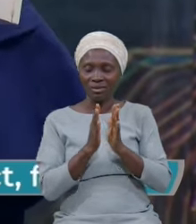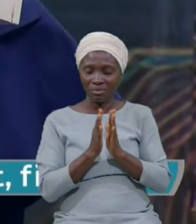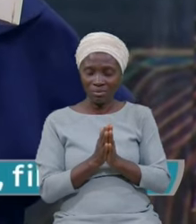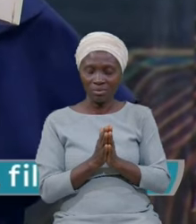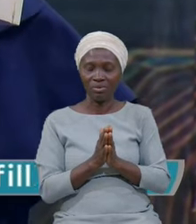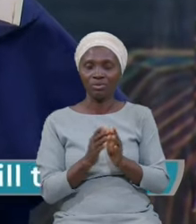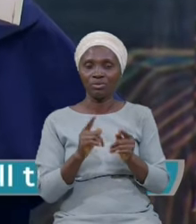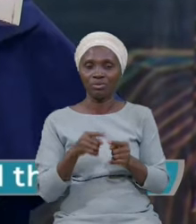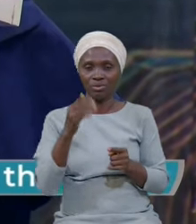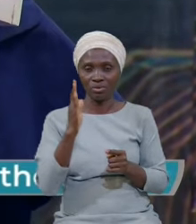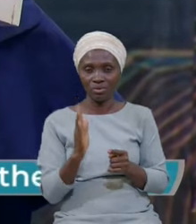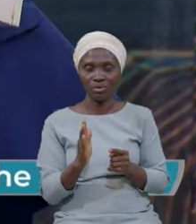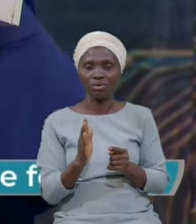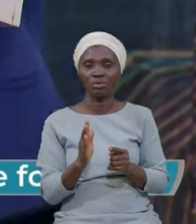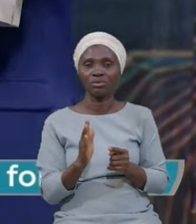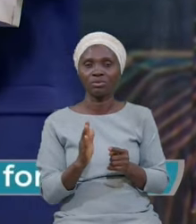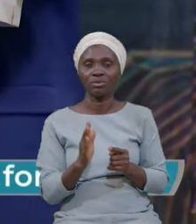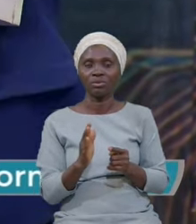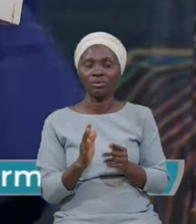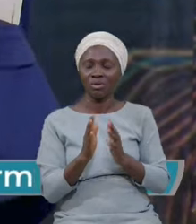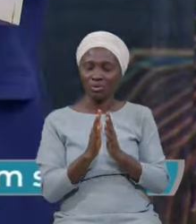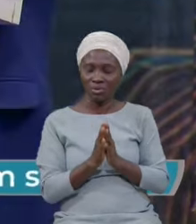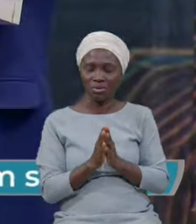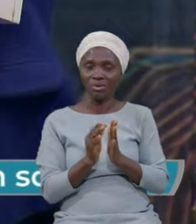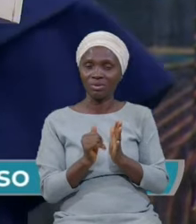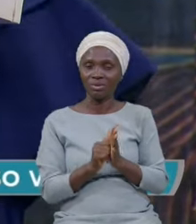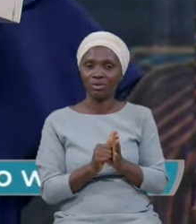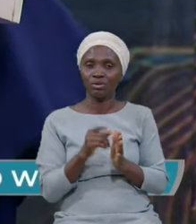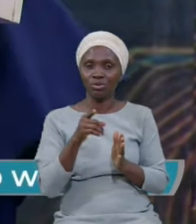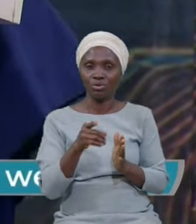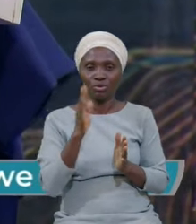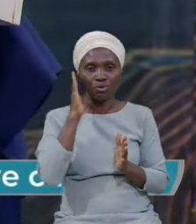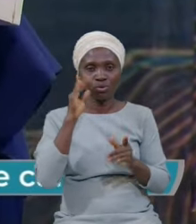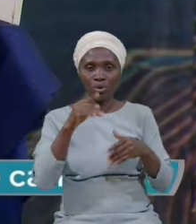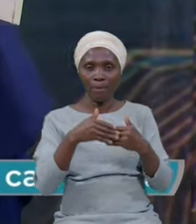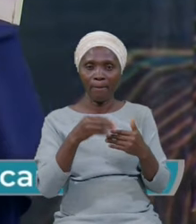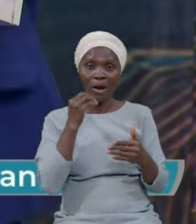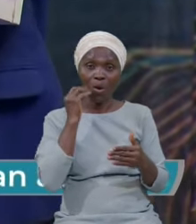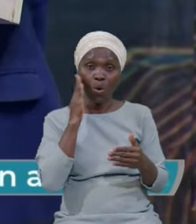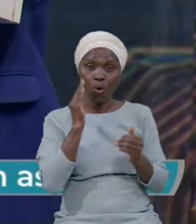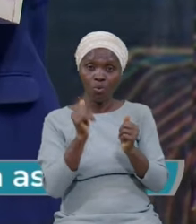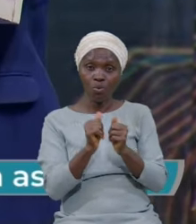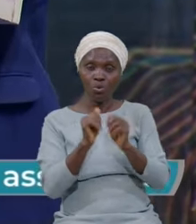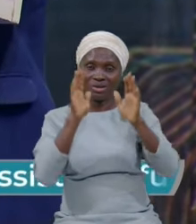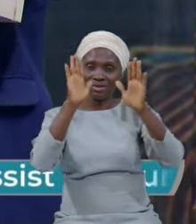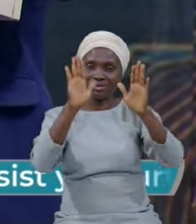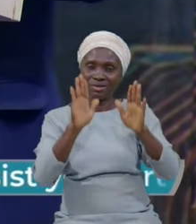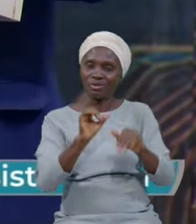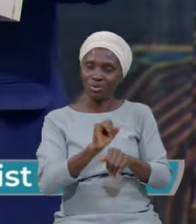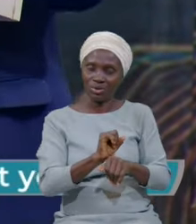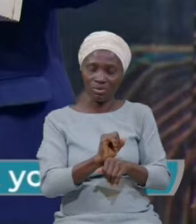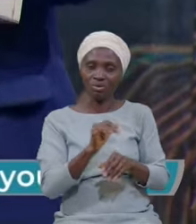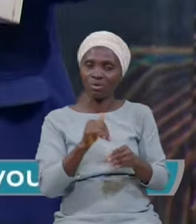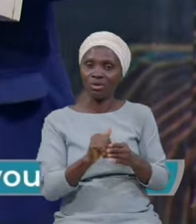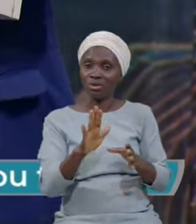Those in the front, I think you are true, but at the far back, are we true over